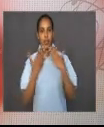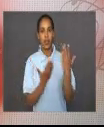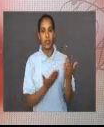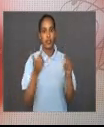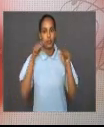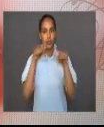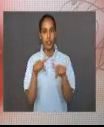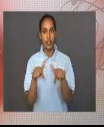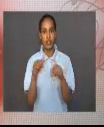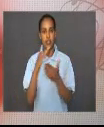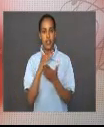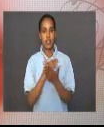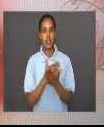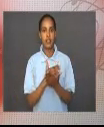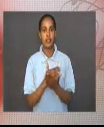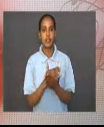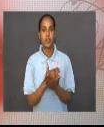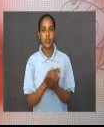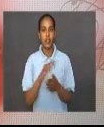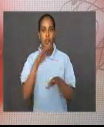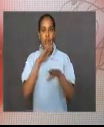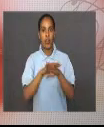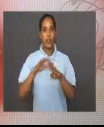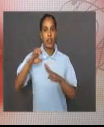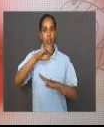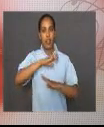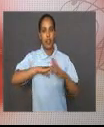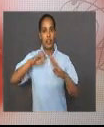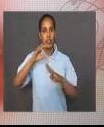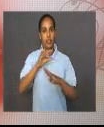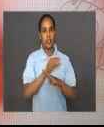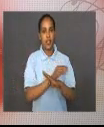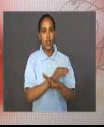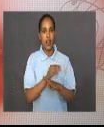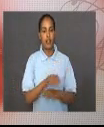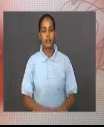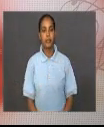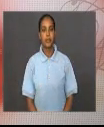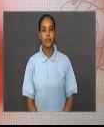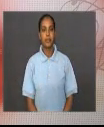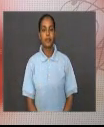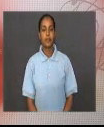Welcome to today's lesson on electrolytic cells.